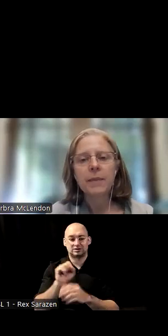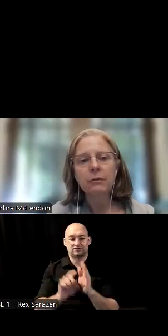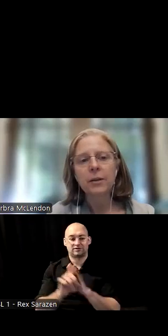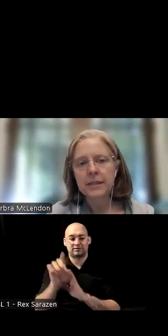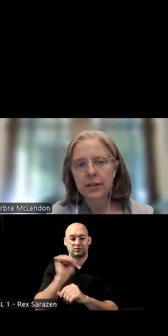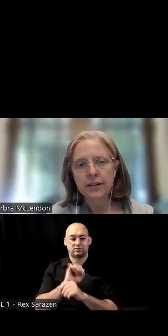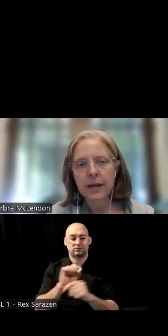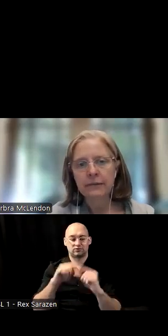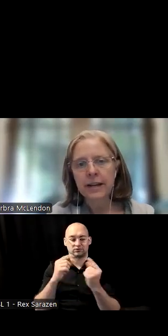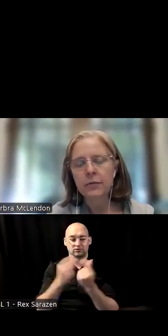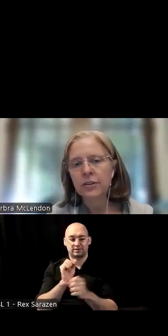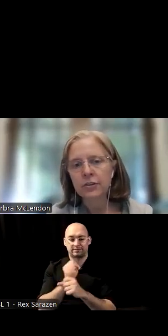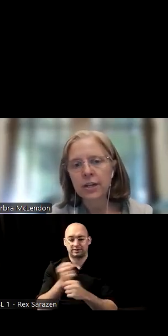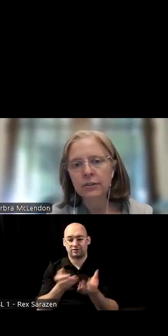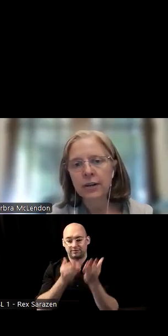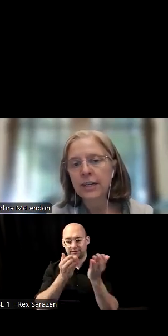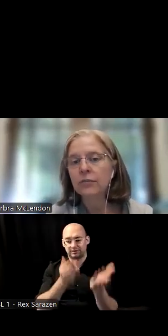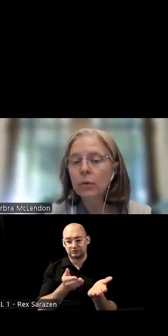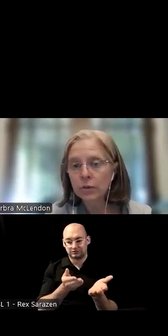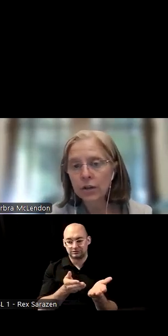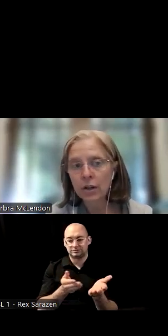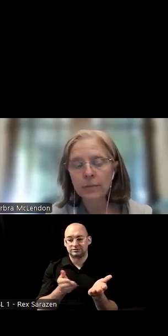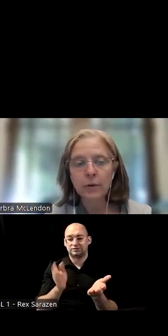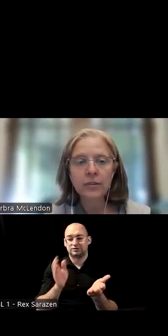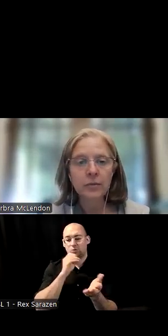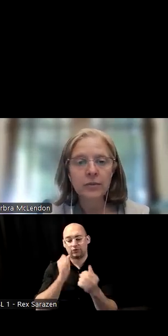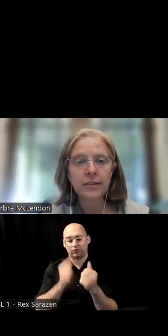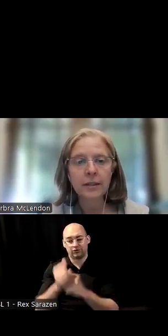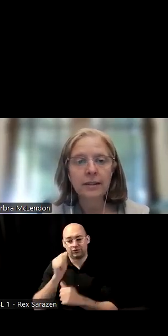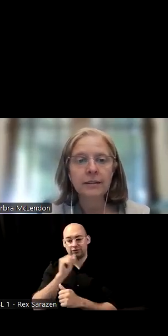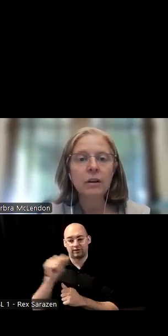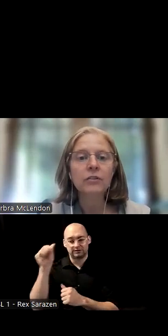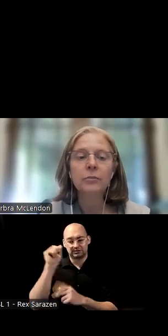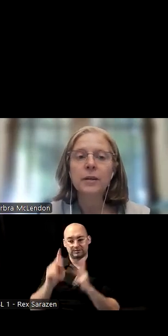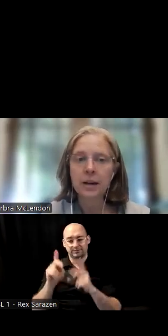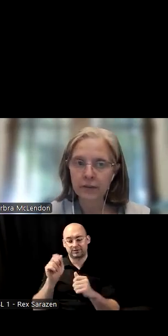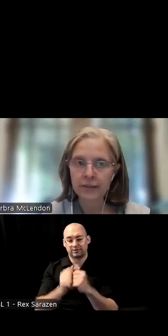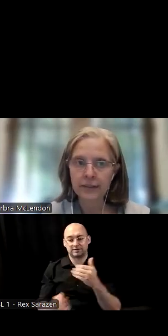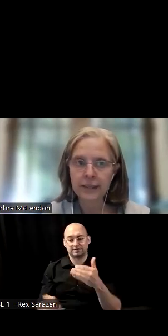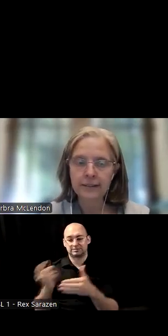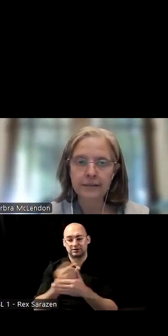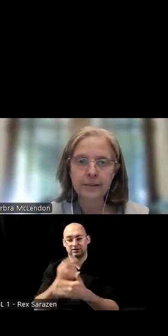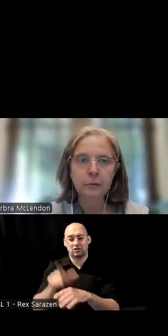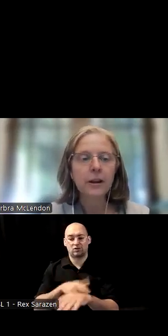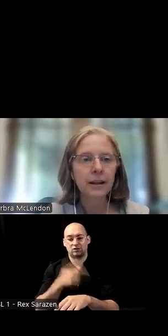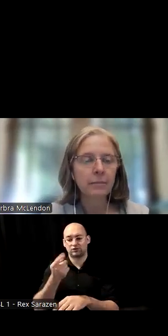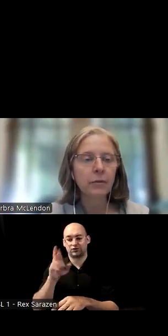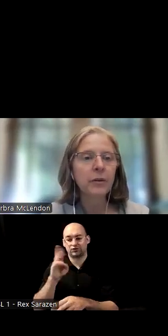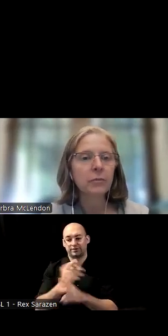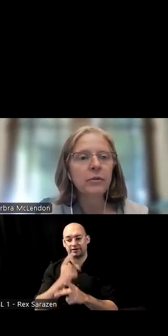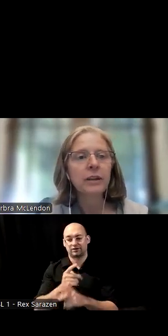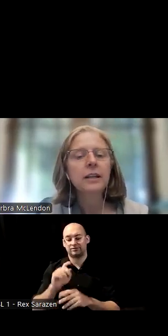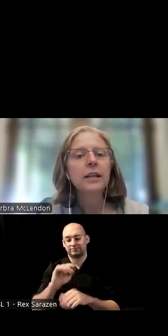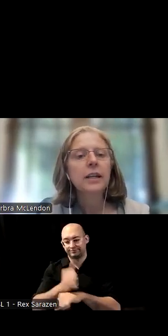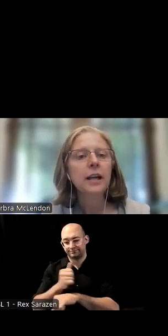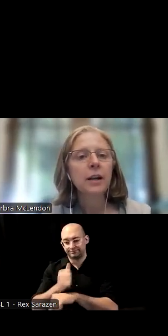to make recommendations about evacuation or sheltering needs for older adults and persons with disabilities in long-term care facilities. So again, both bills